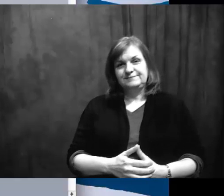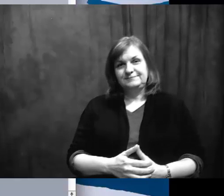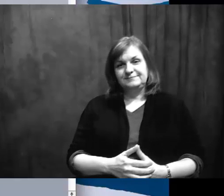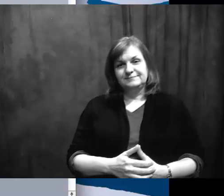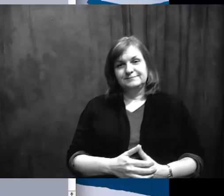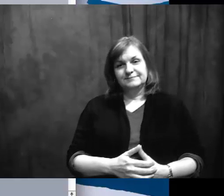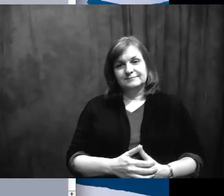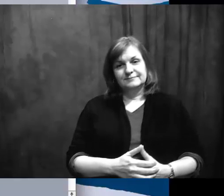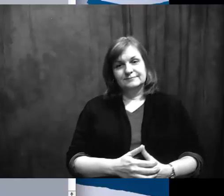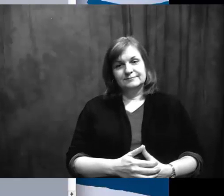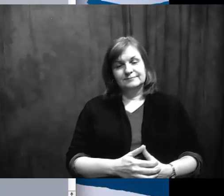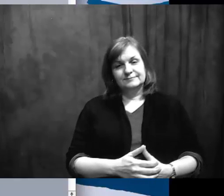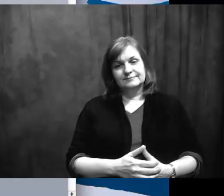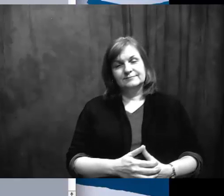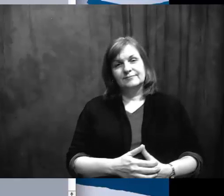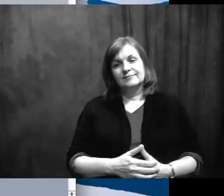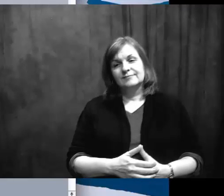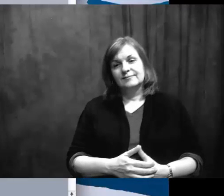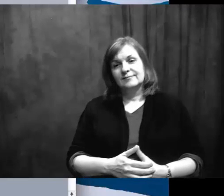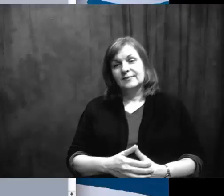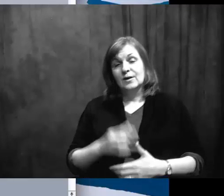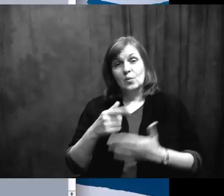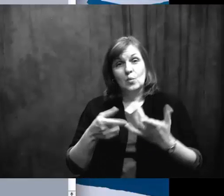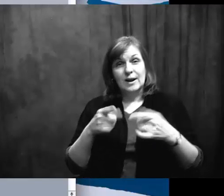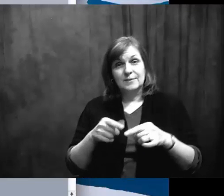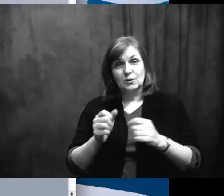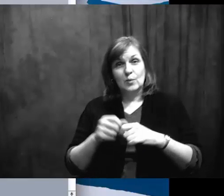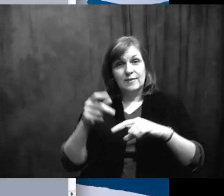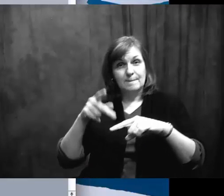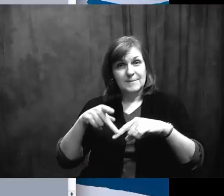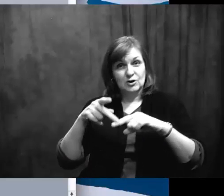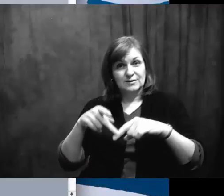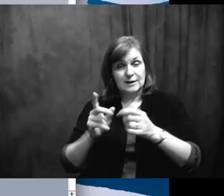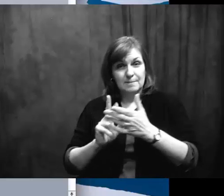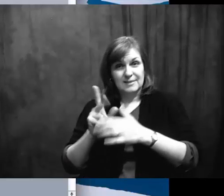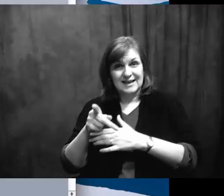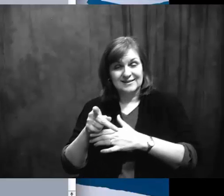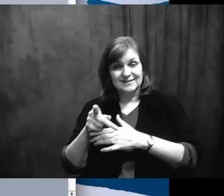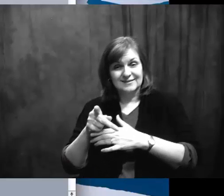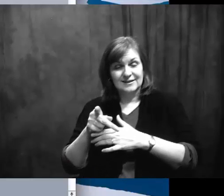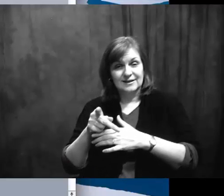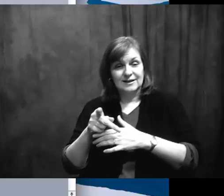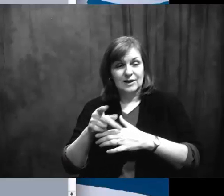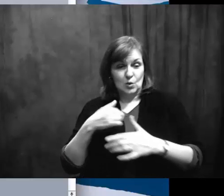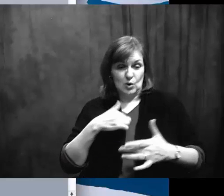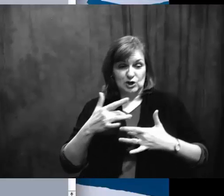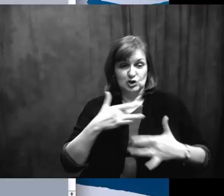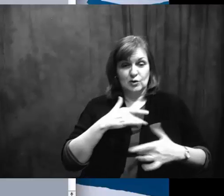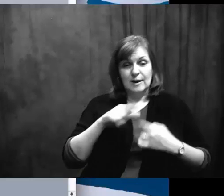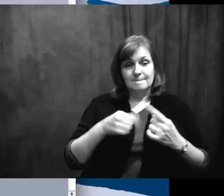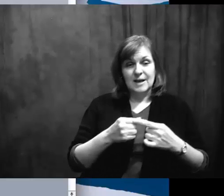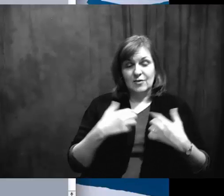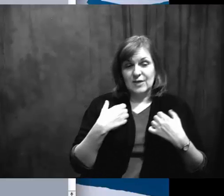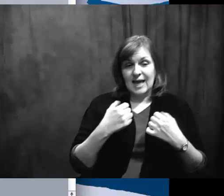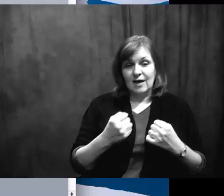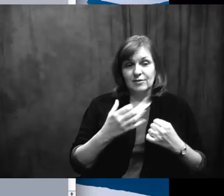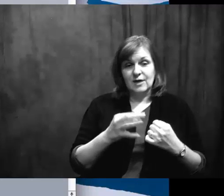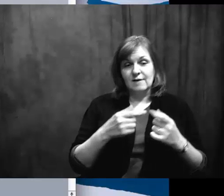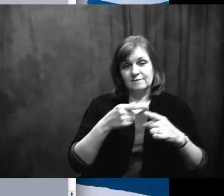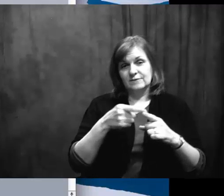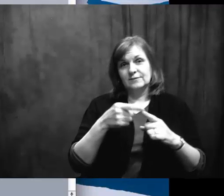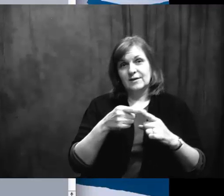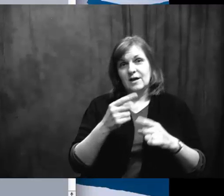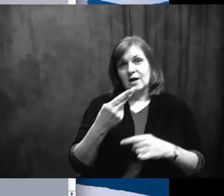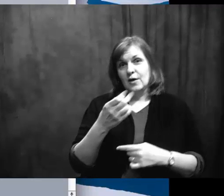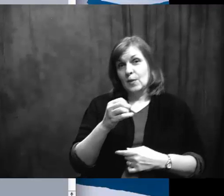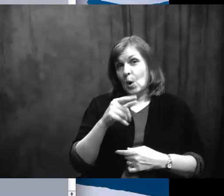died. So what we're concerned about there with these parasitic plants, of course, is the health and well-being of the host